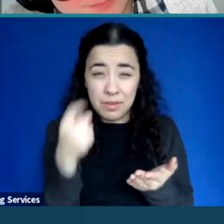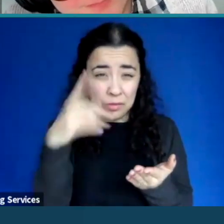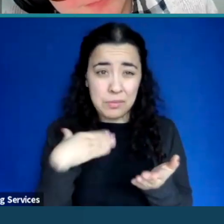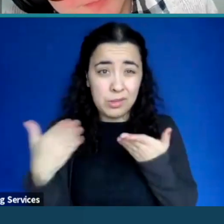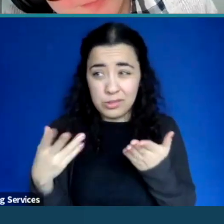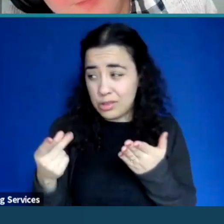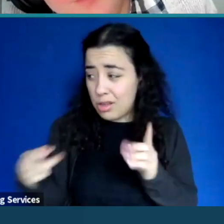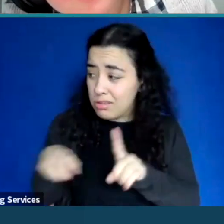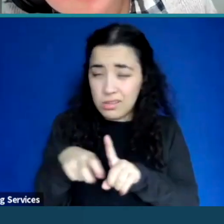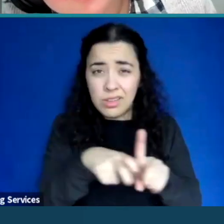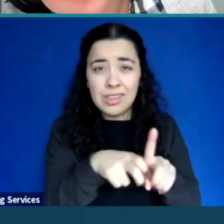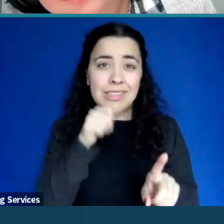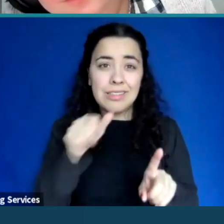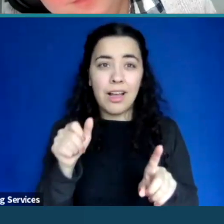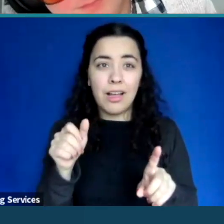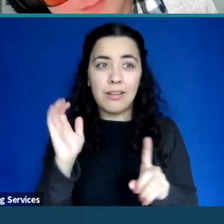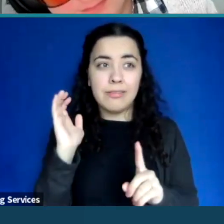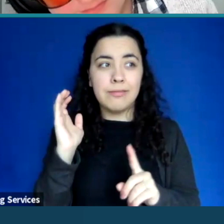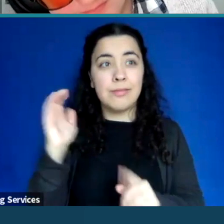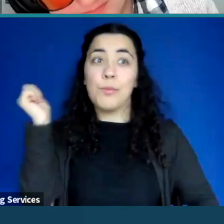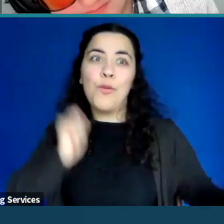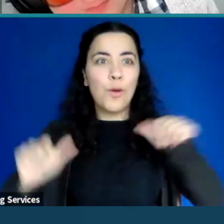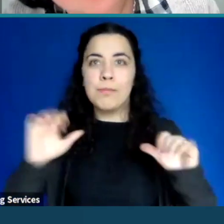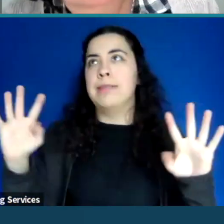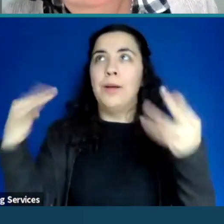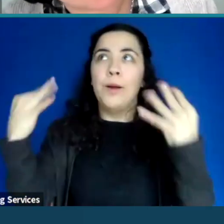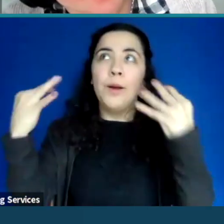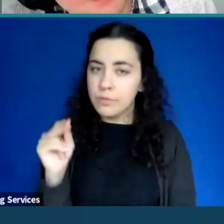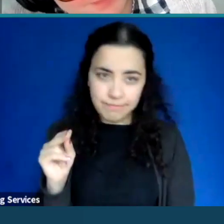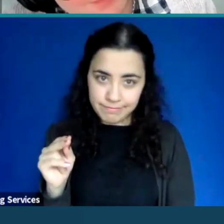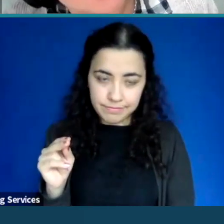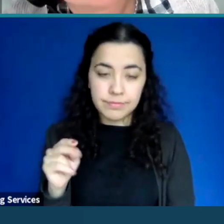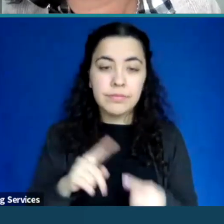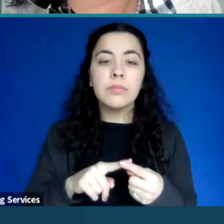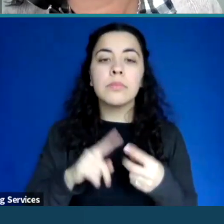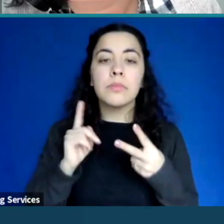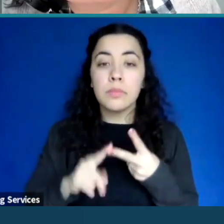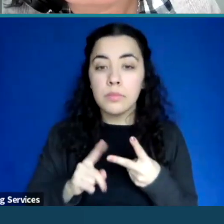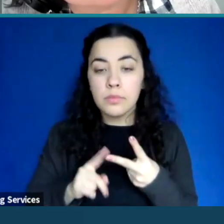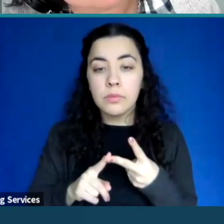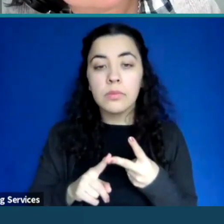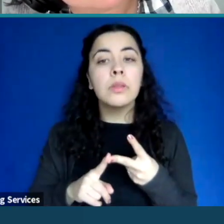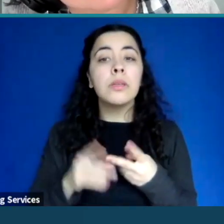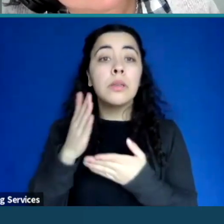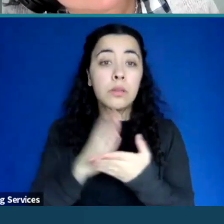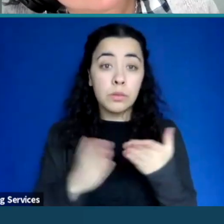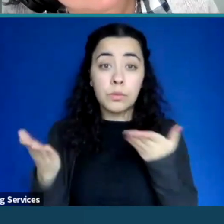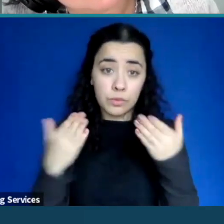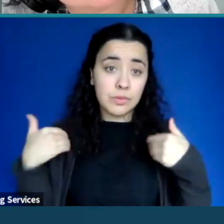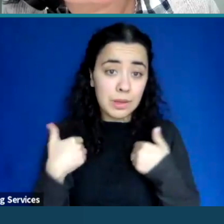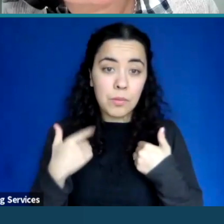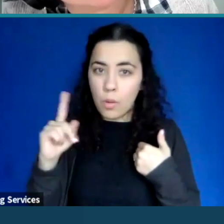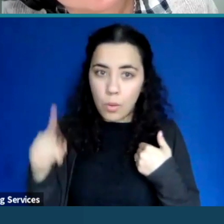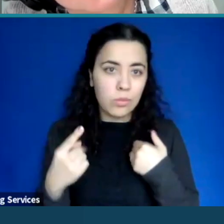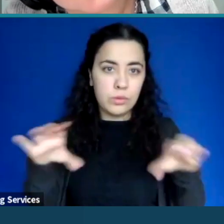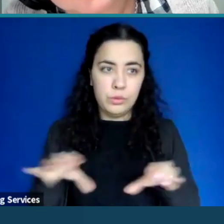not performance time, you know. That's number one. And number two is some service animals can only perform